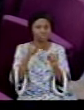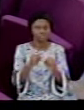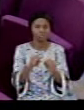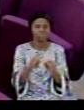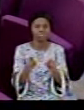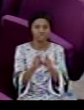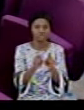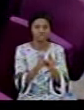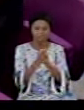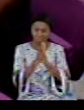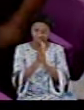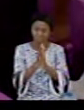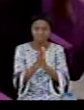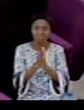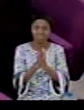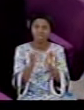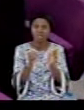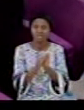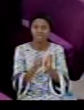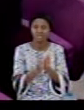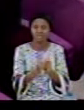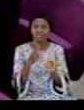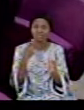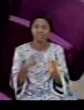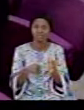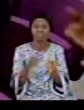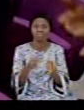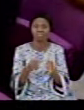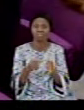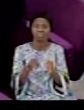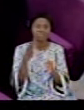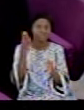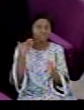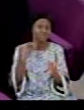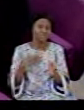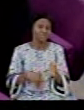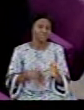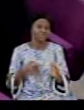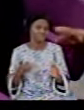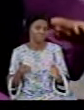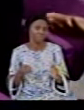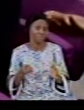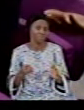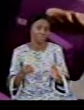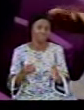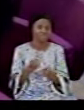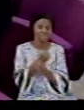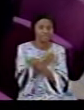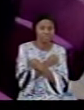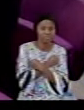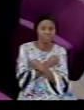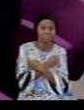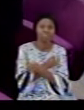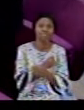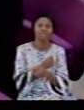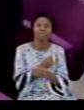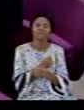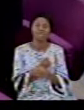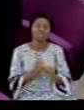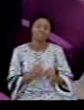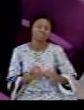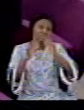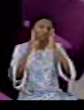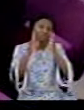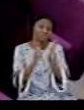Lord that the former affection that was in you through the grace of God, that